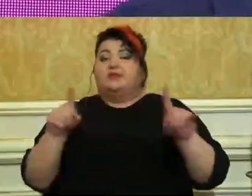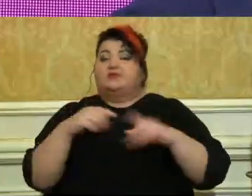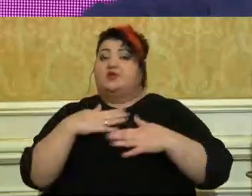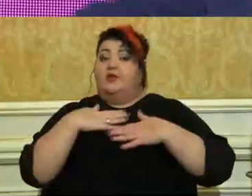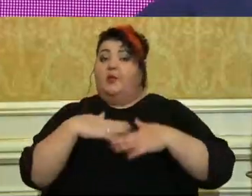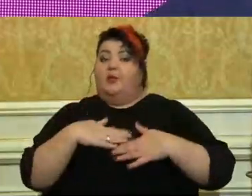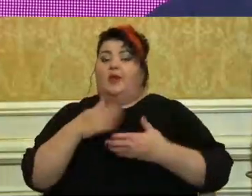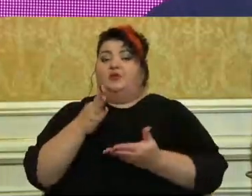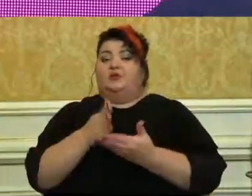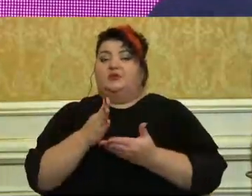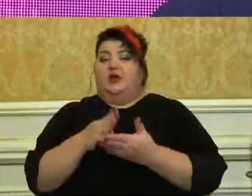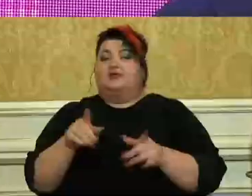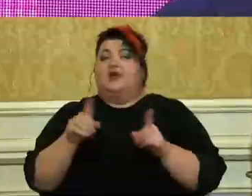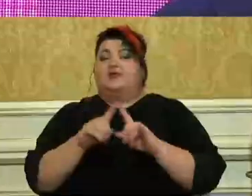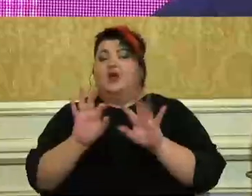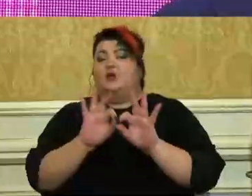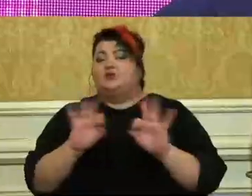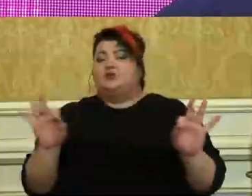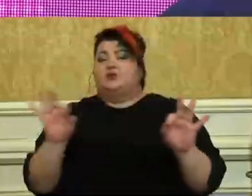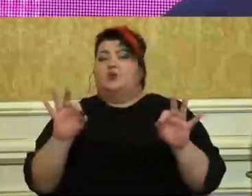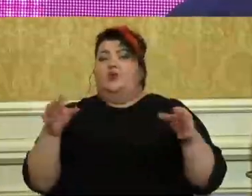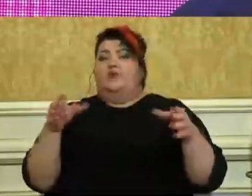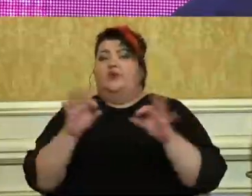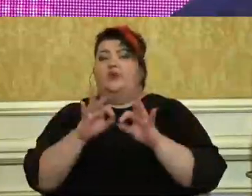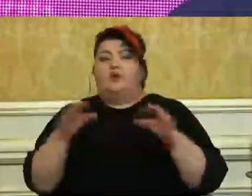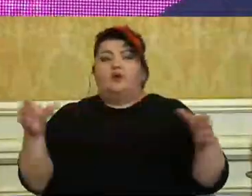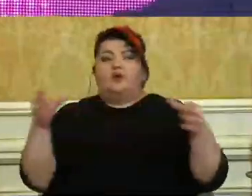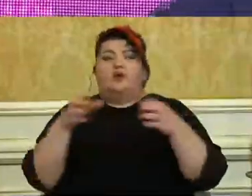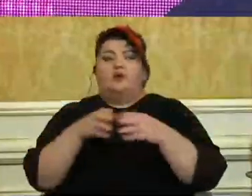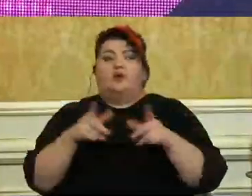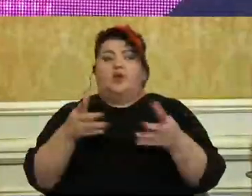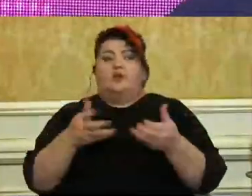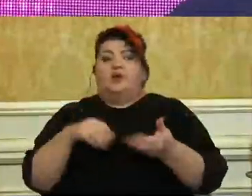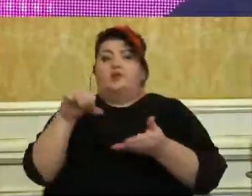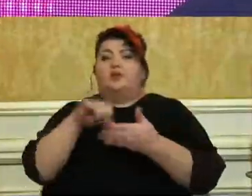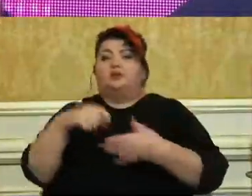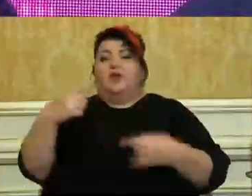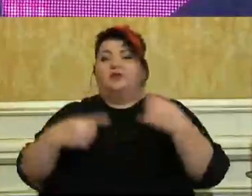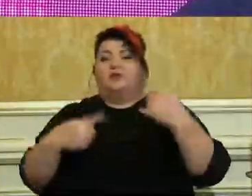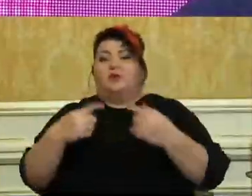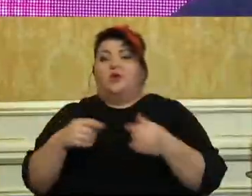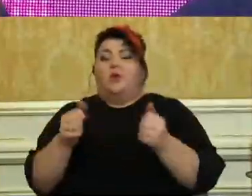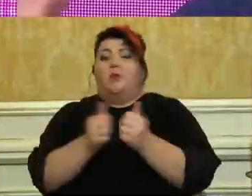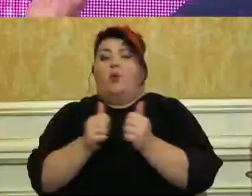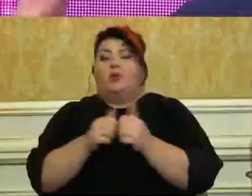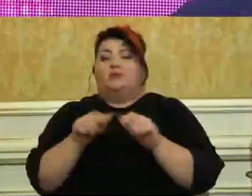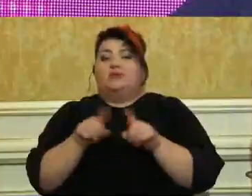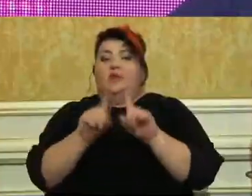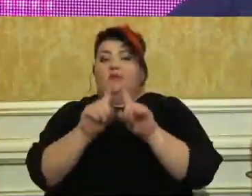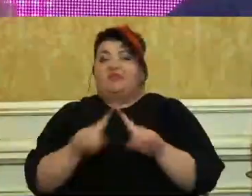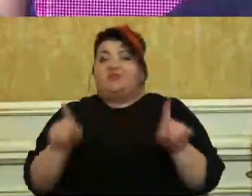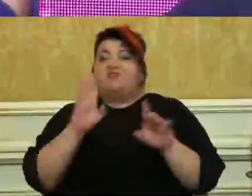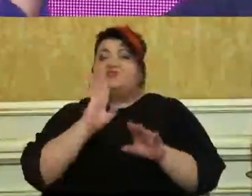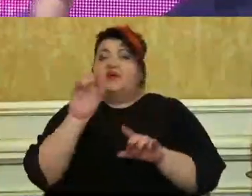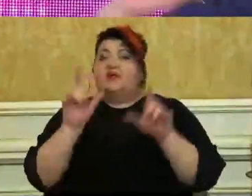say that it's so nice to be here and to be in this discussion, to